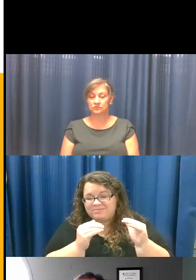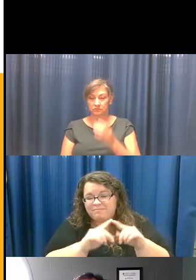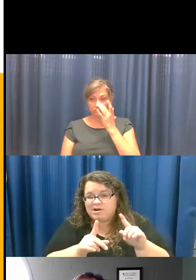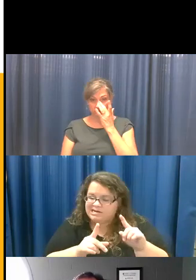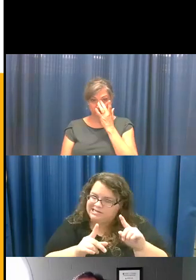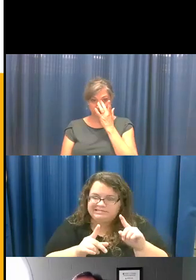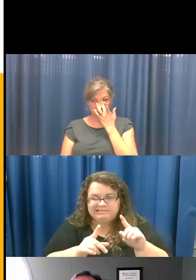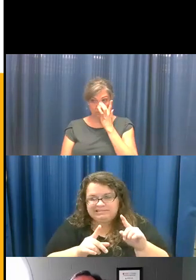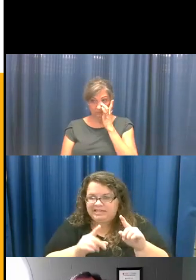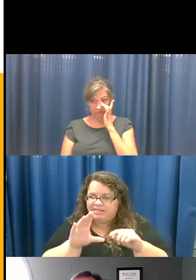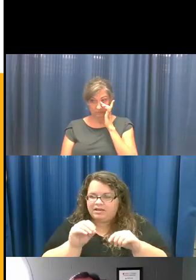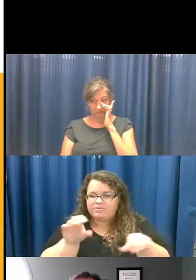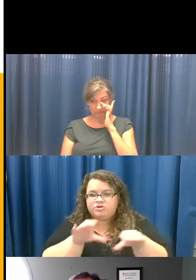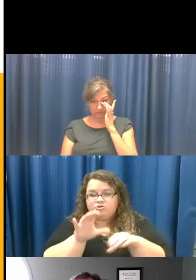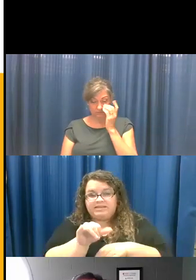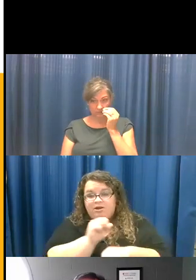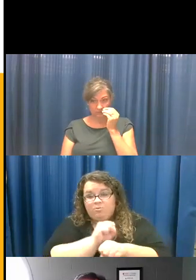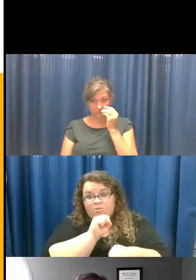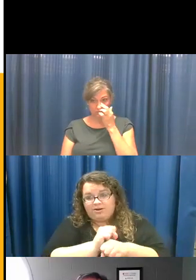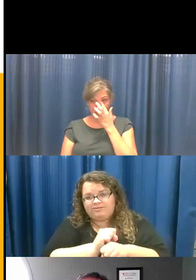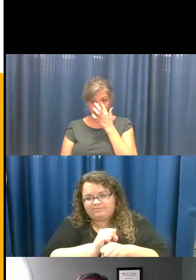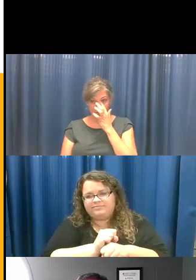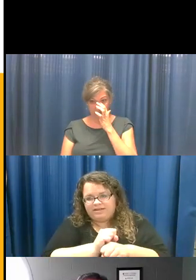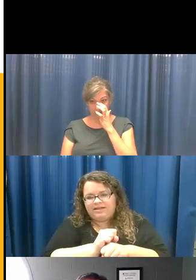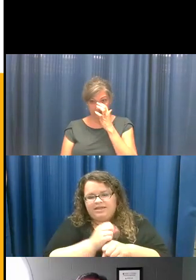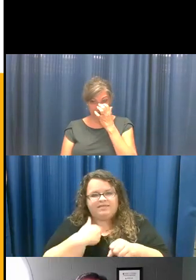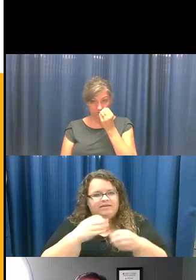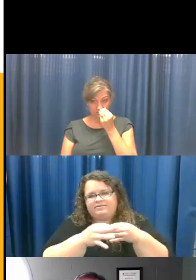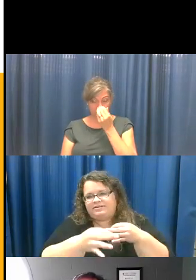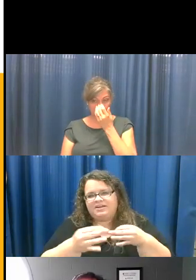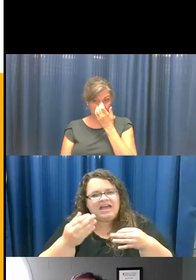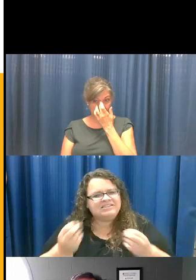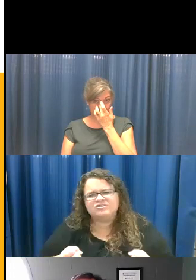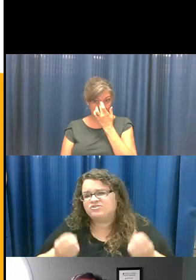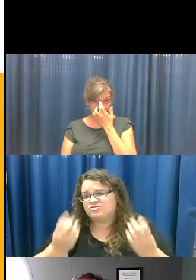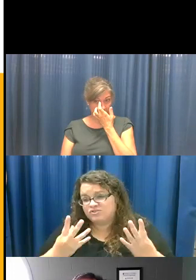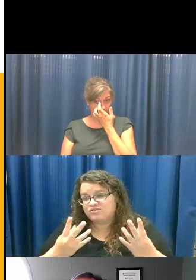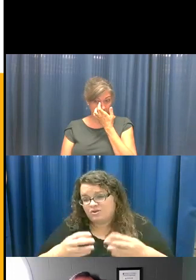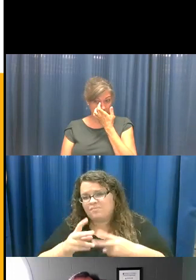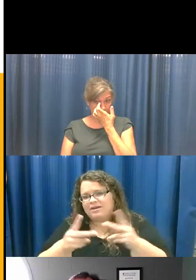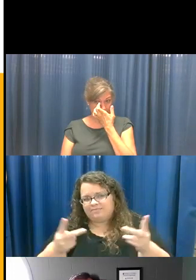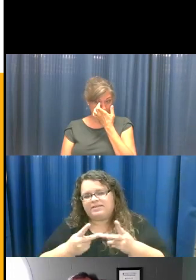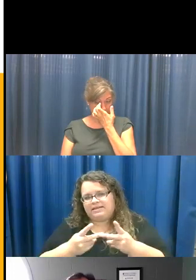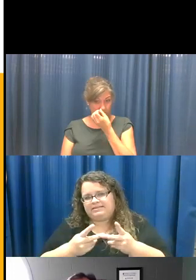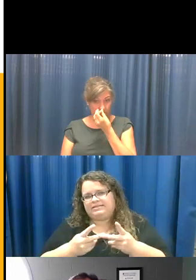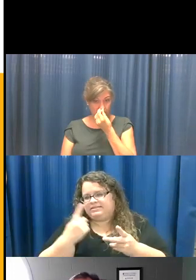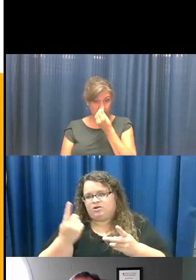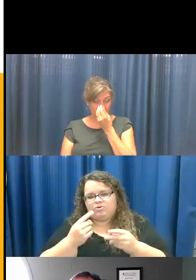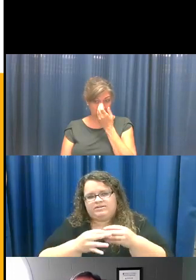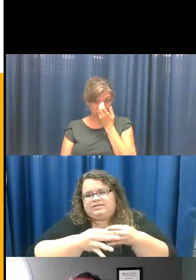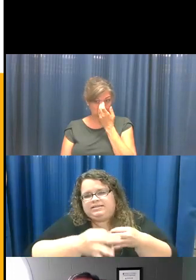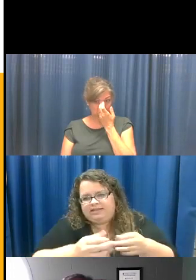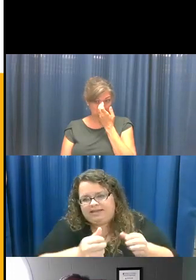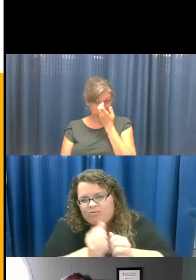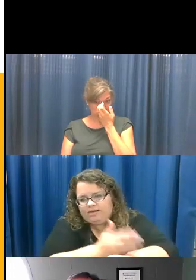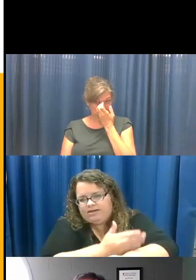company doing this work, they ran into delays, as so many have around construction work these days. So some of the delays had to do